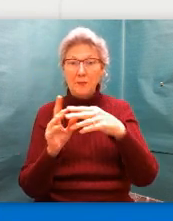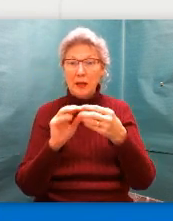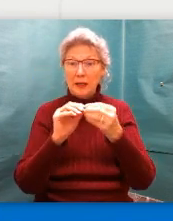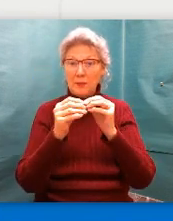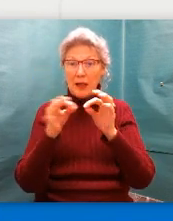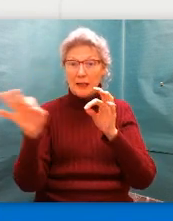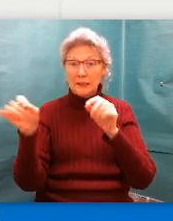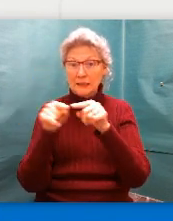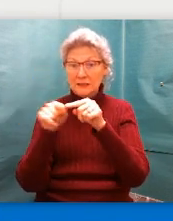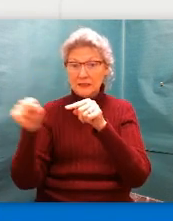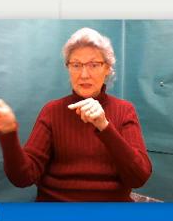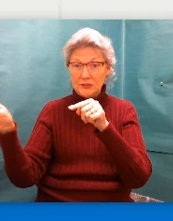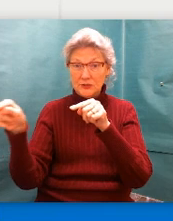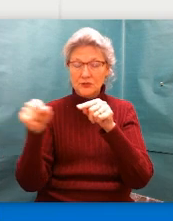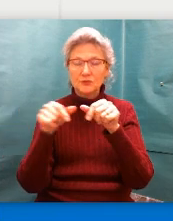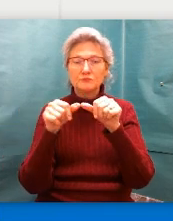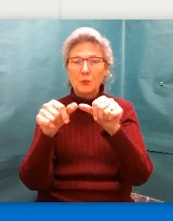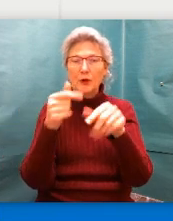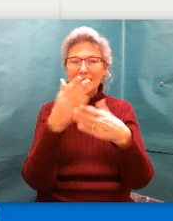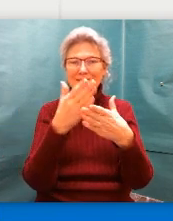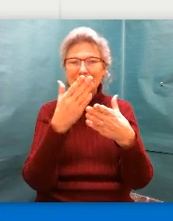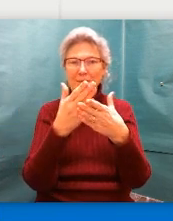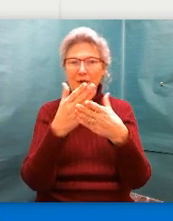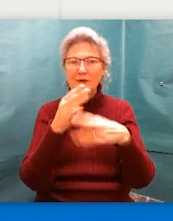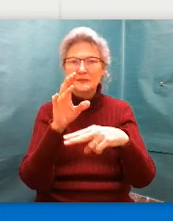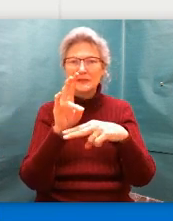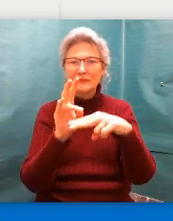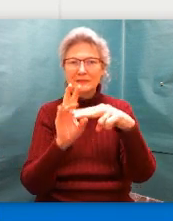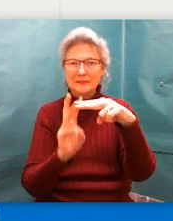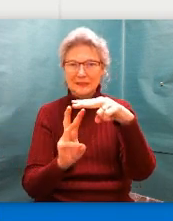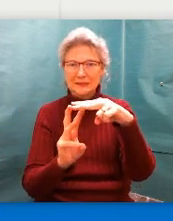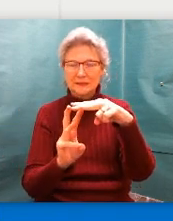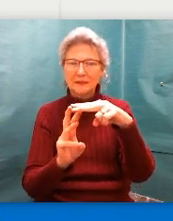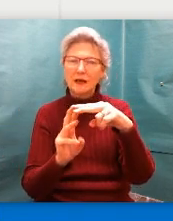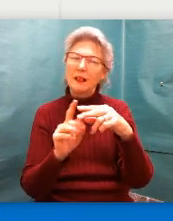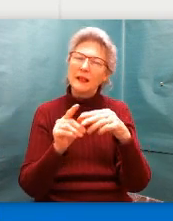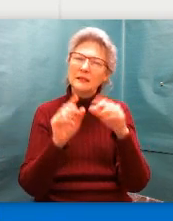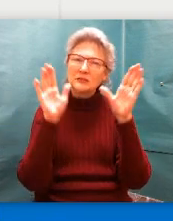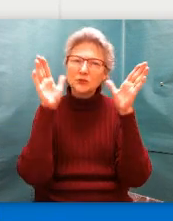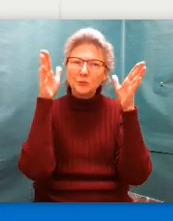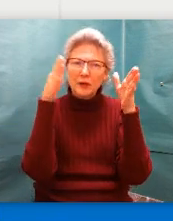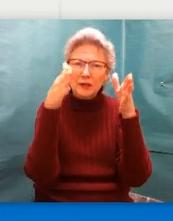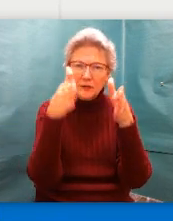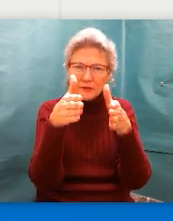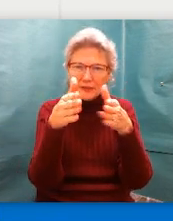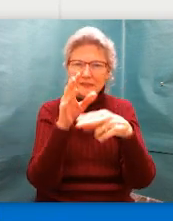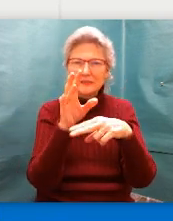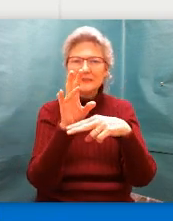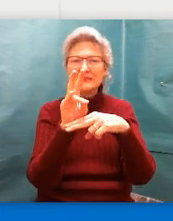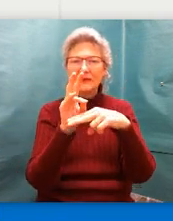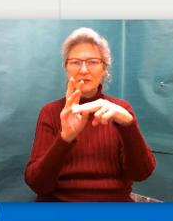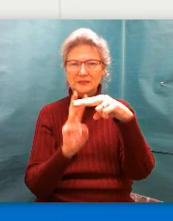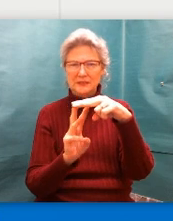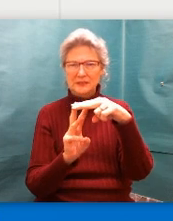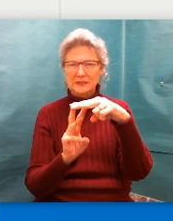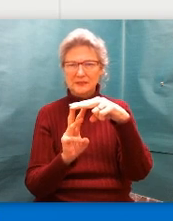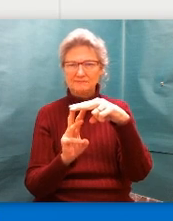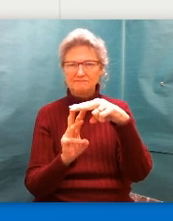line goes on, but we're going to stop here for today. Let's zoom in on 7 6. That's where we're going